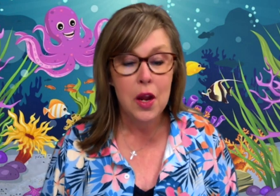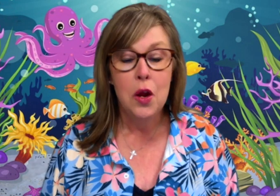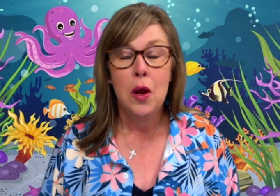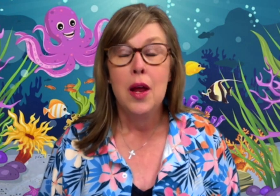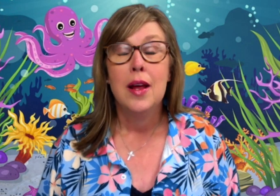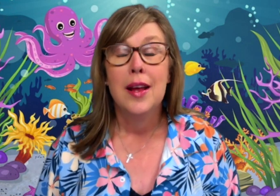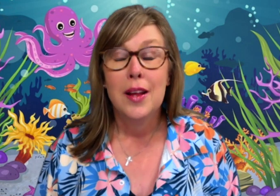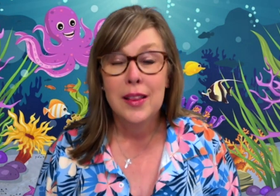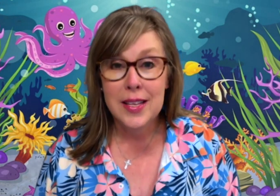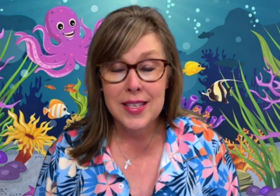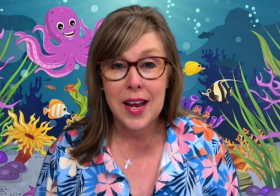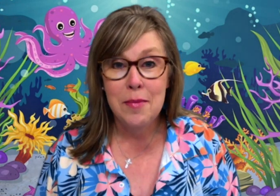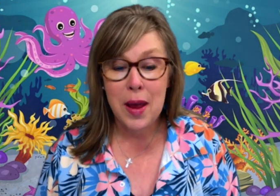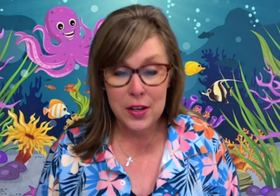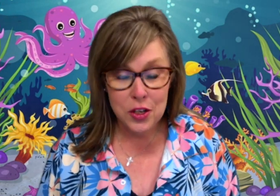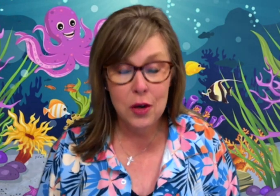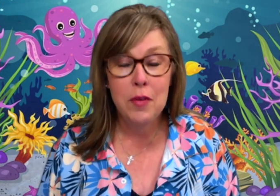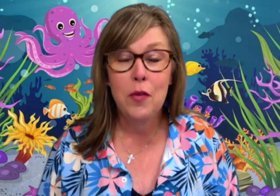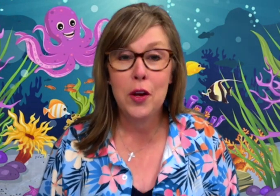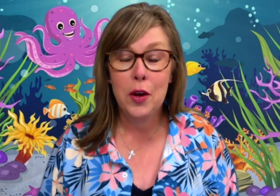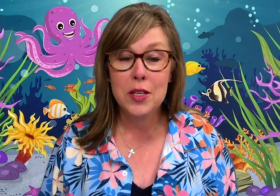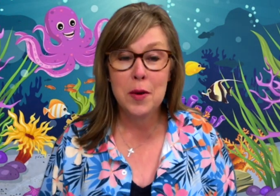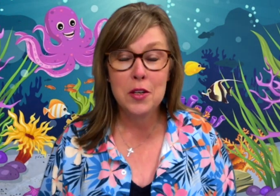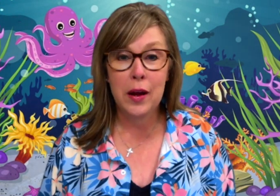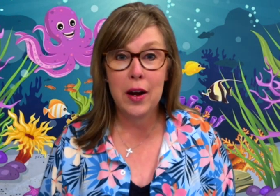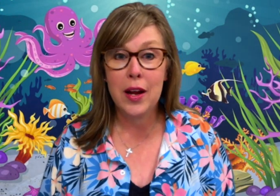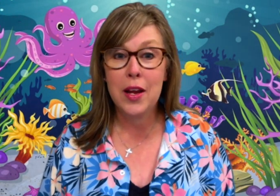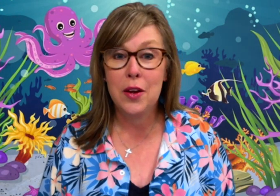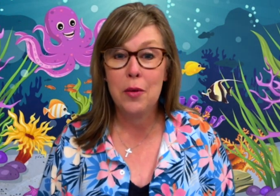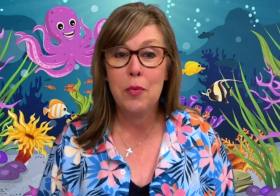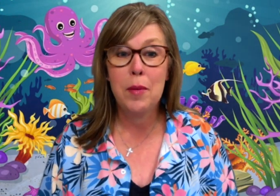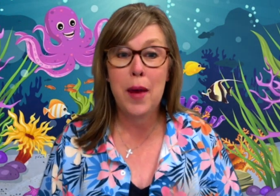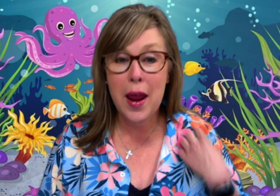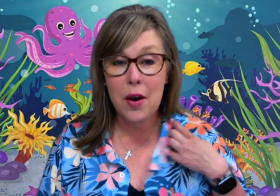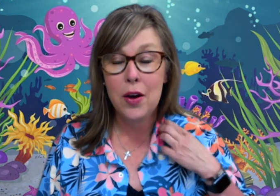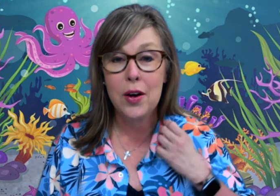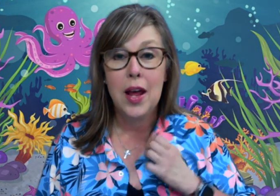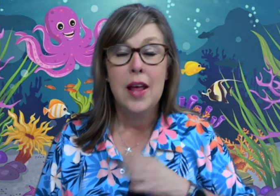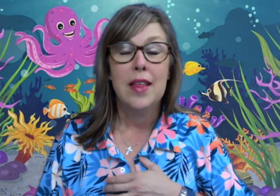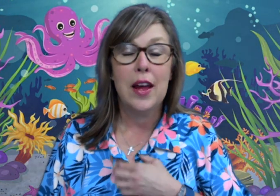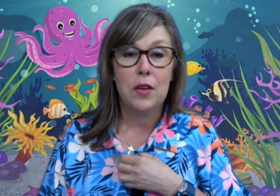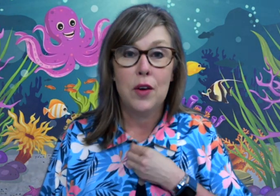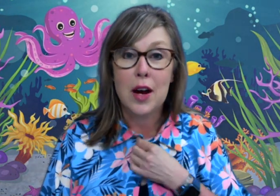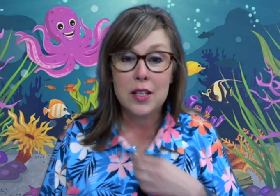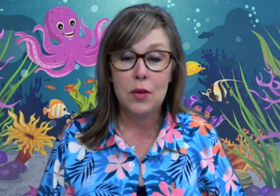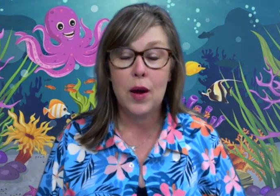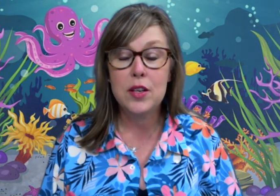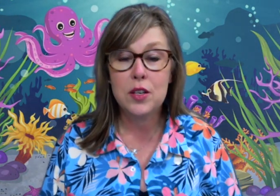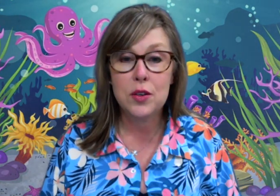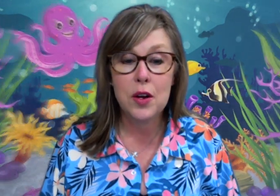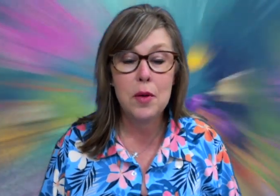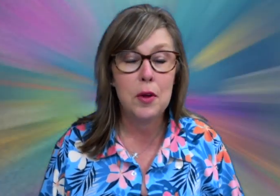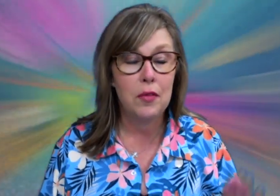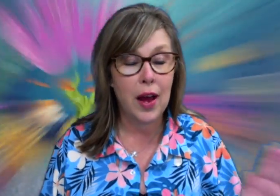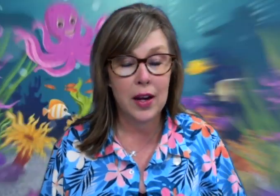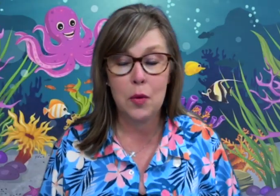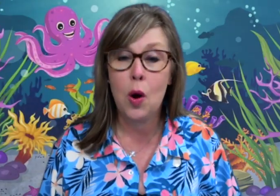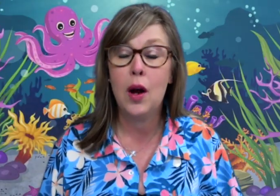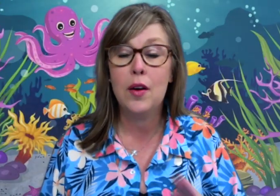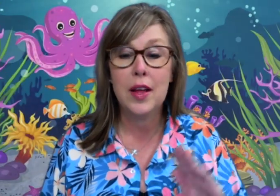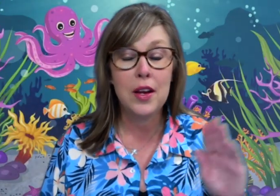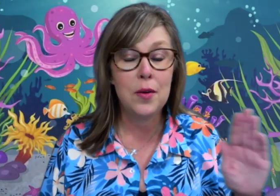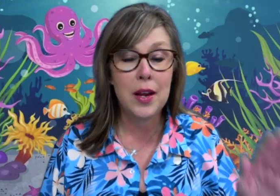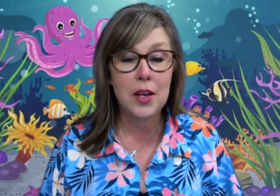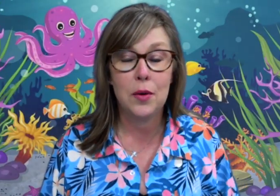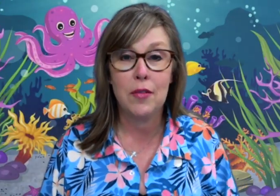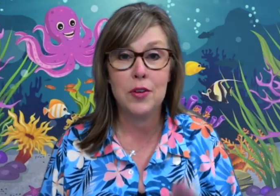one. Listen, make sure before you go to special area, you're prepared that you've gone to the restroom, you've had any